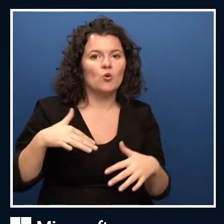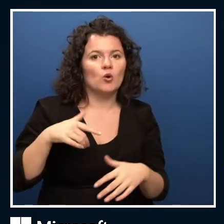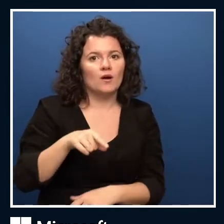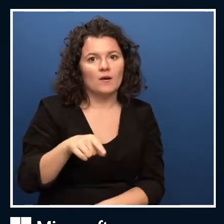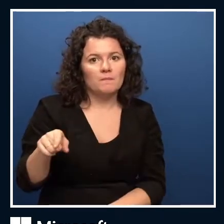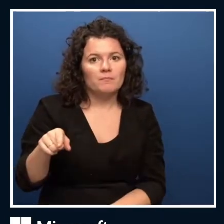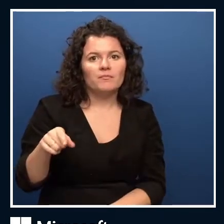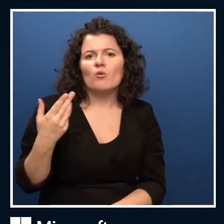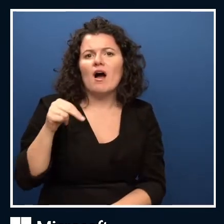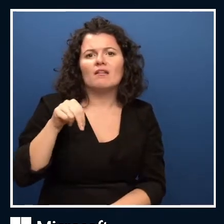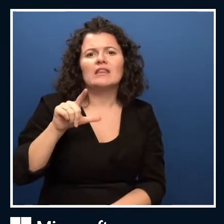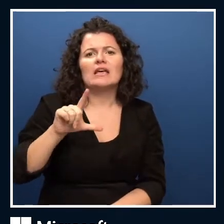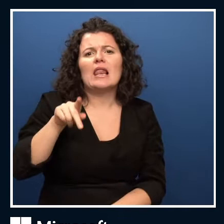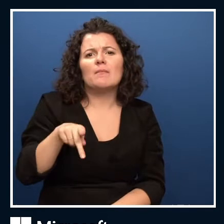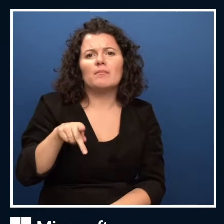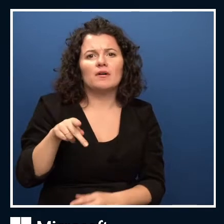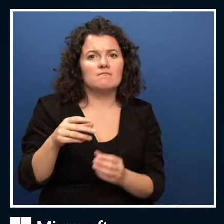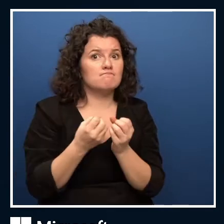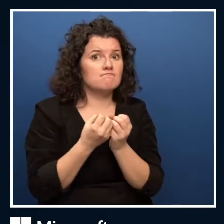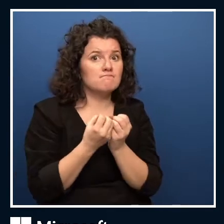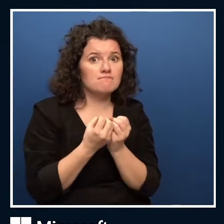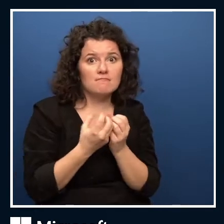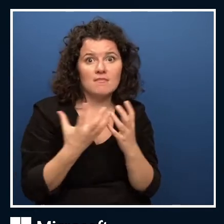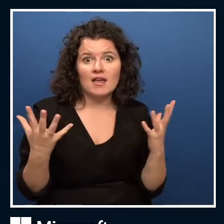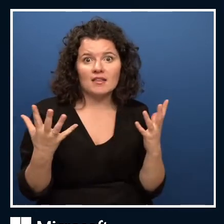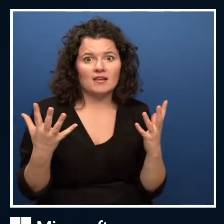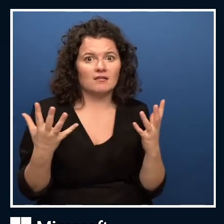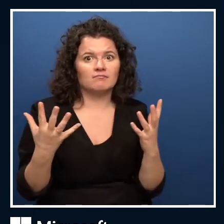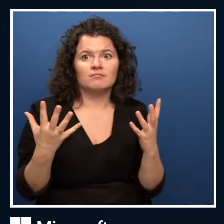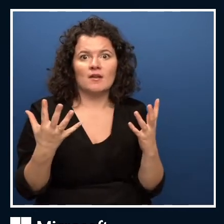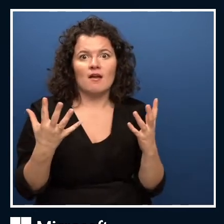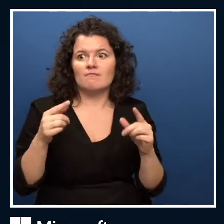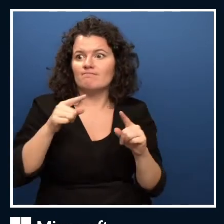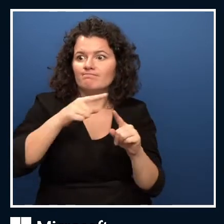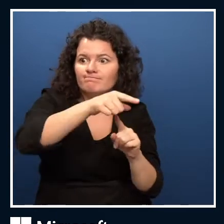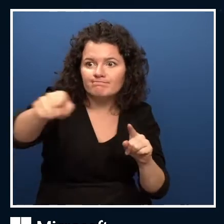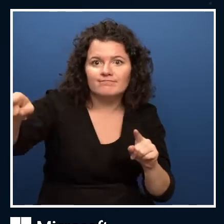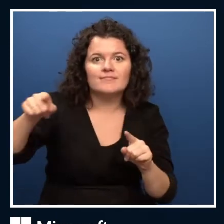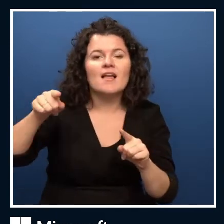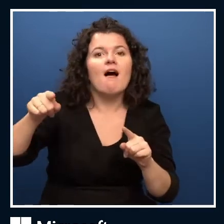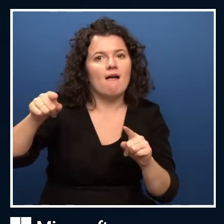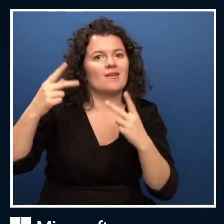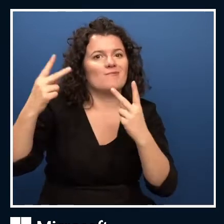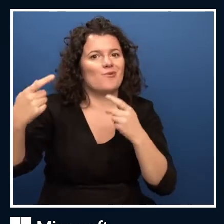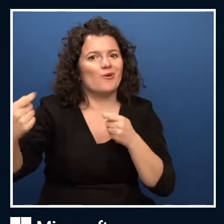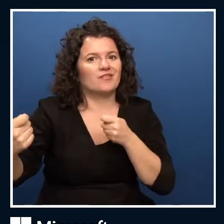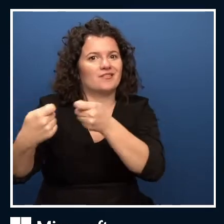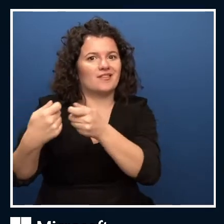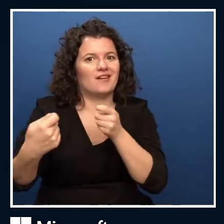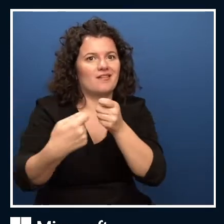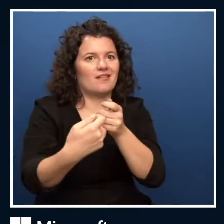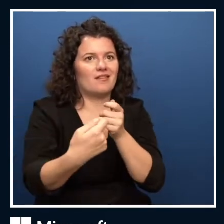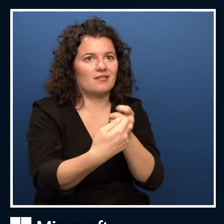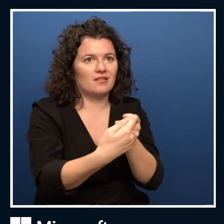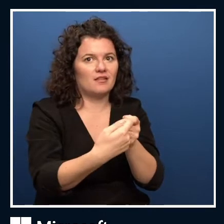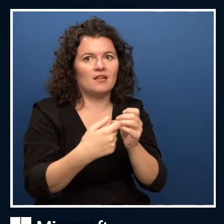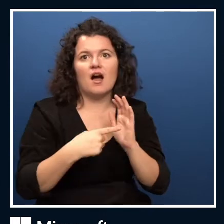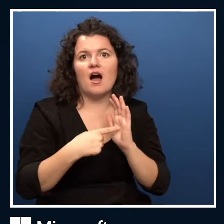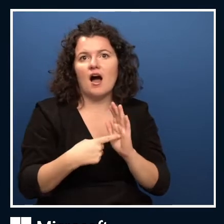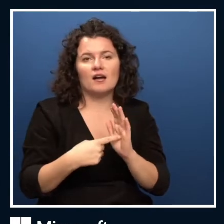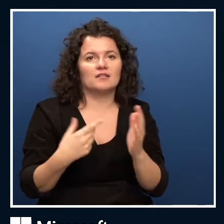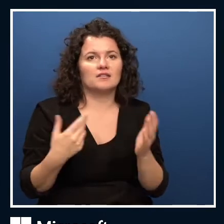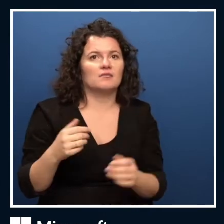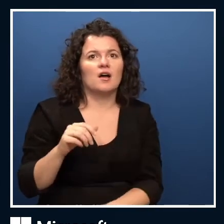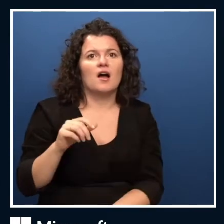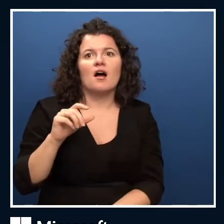demand for natural language interfaces around us, because we have all these IoT devices, and